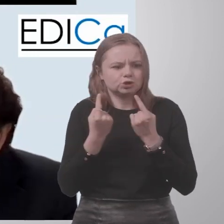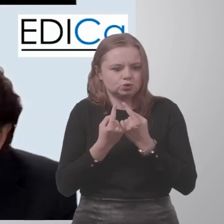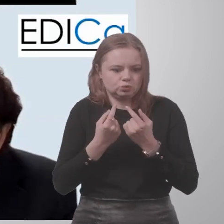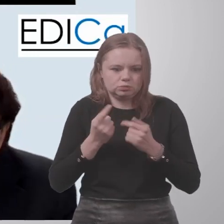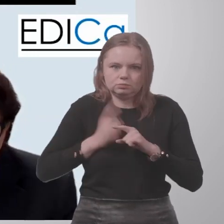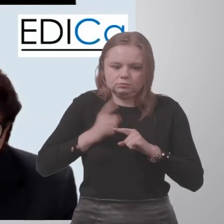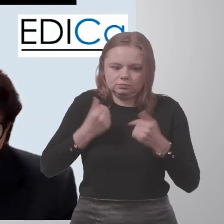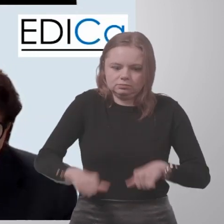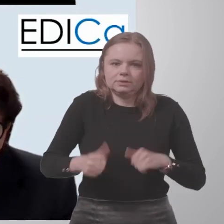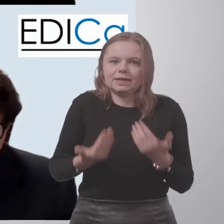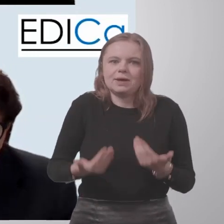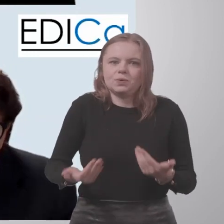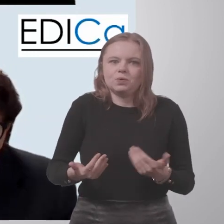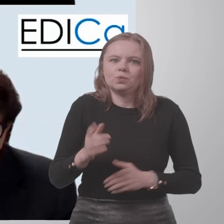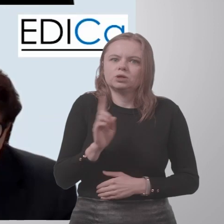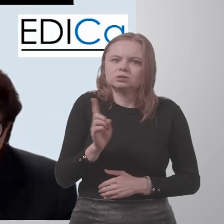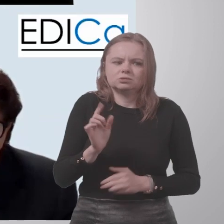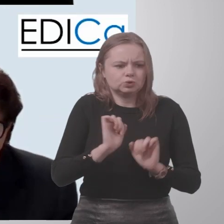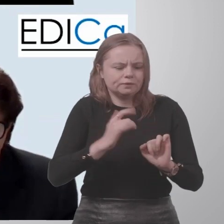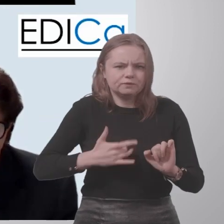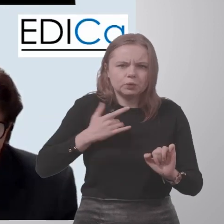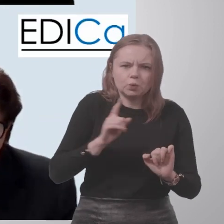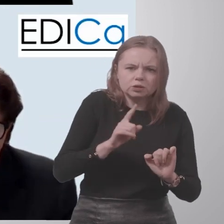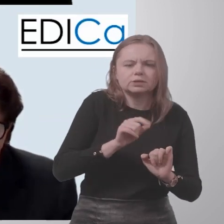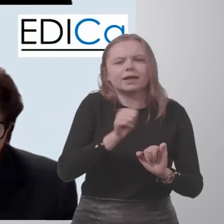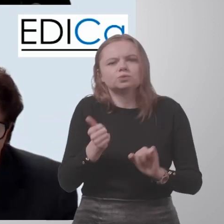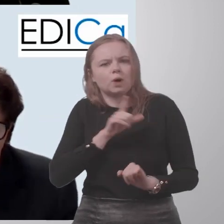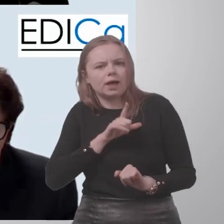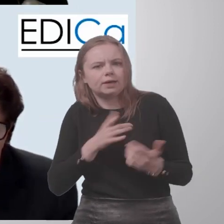academia, what would that be in your opinion and why?